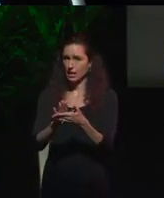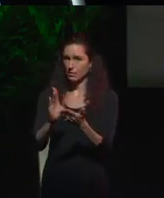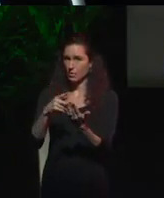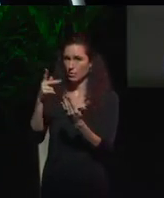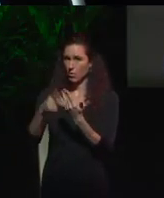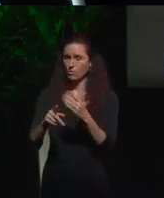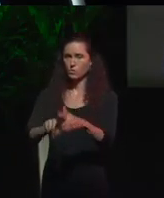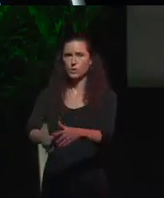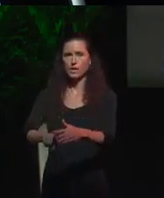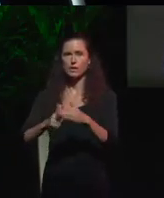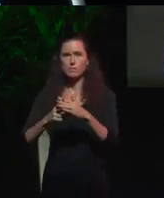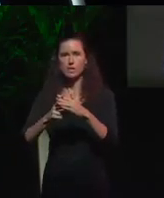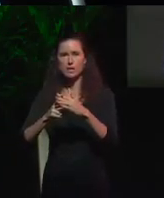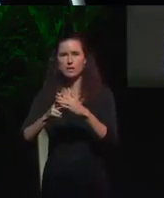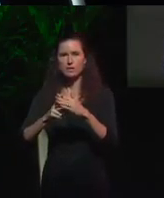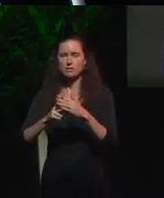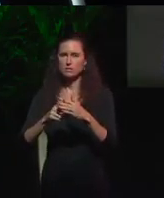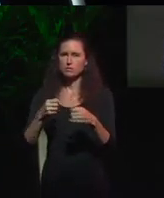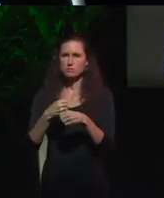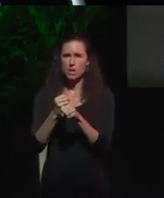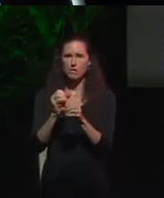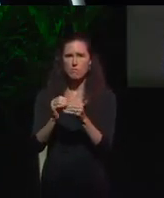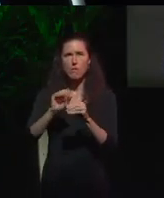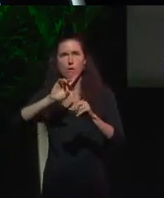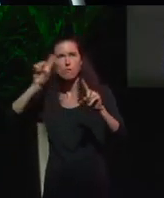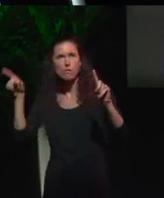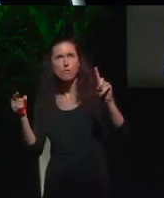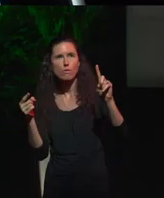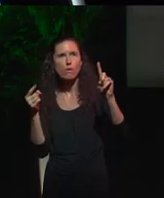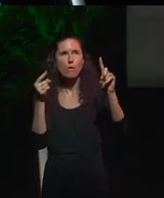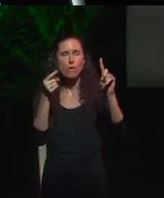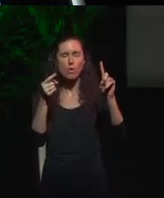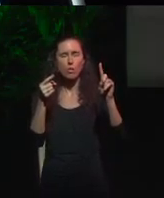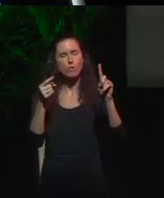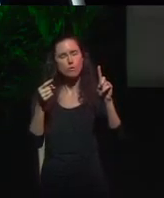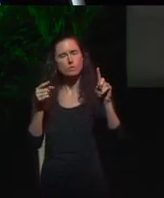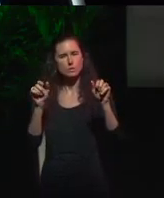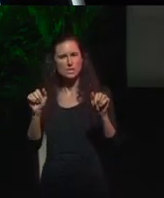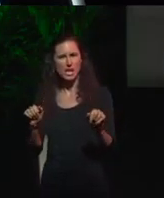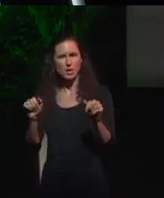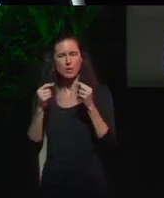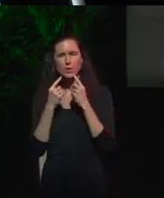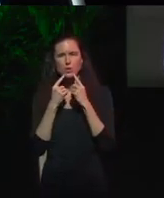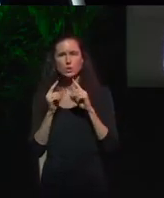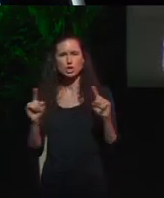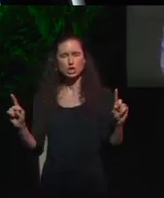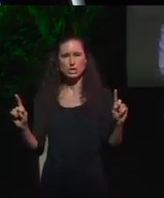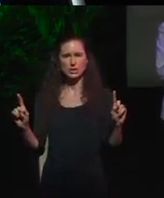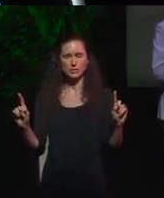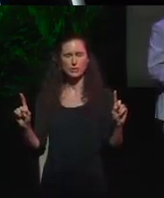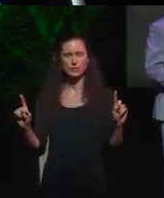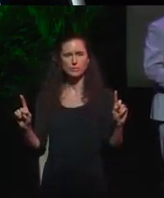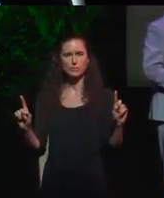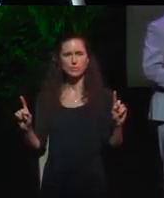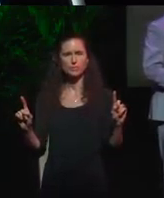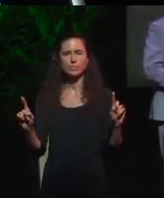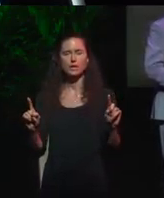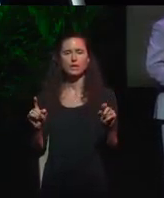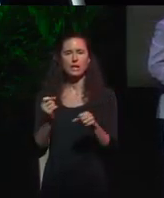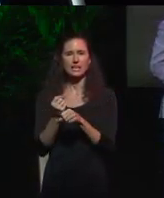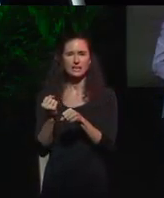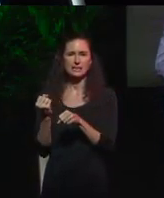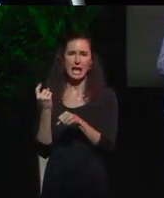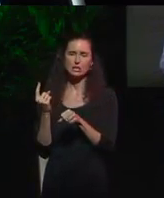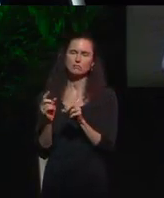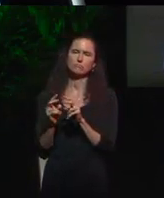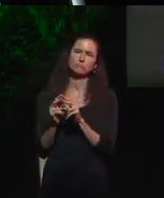to begin to aim higher and pursue summits or new heights in achievement. In that regard, last year was